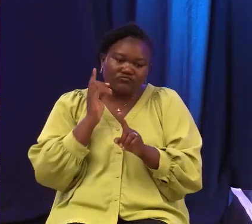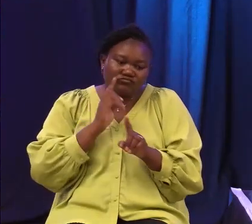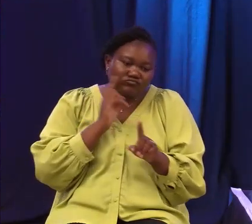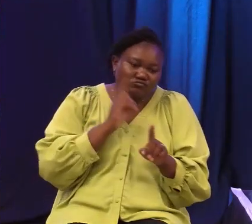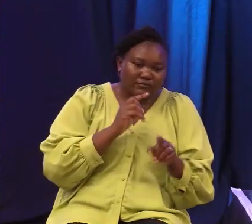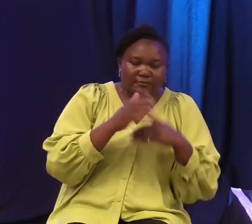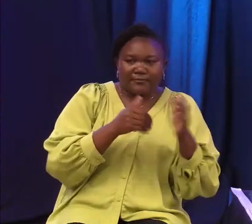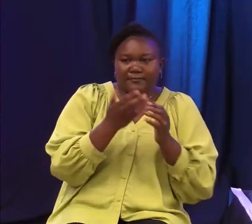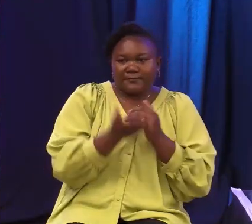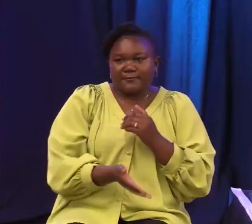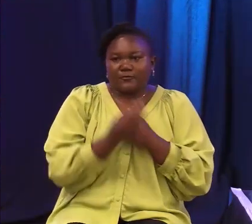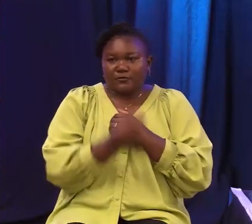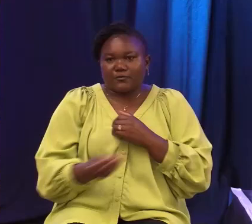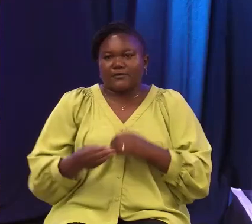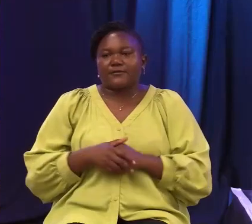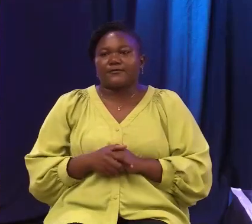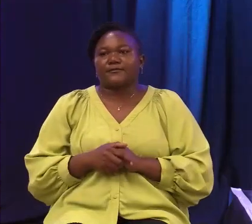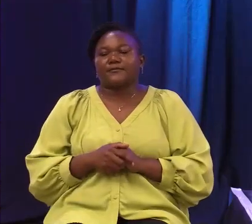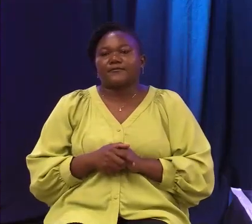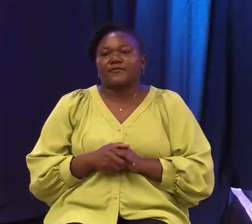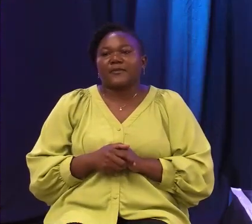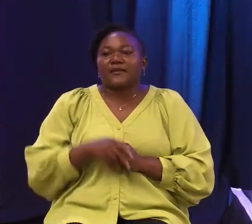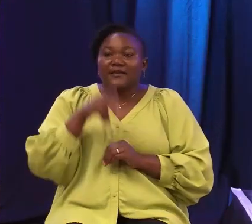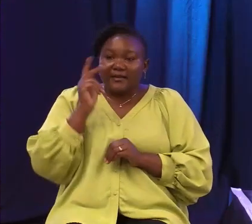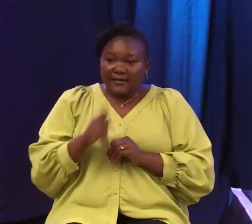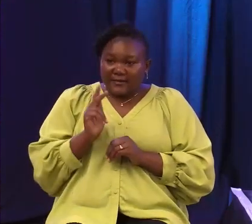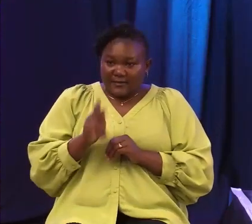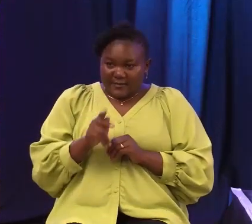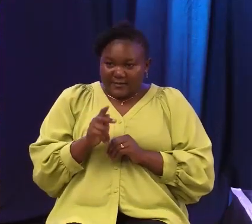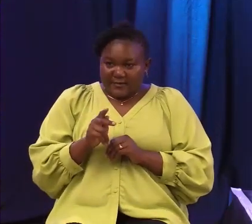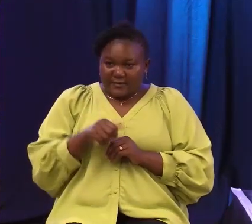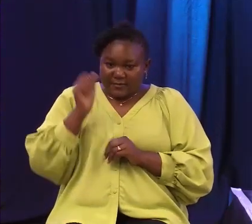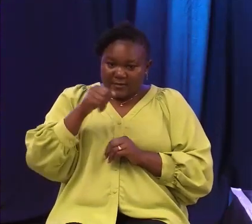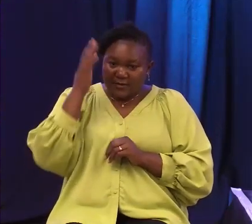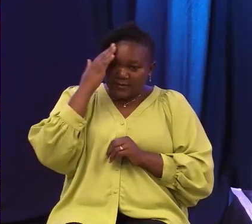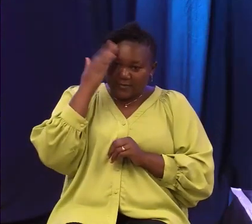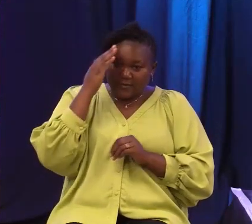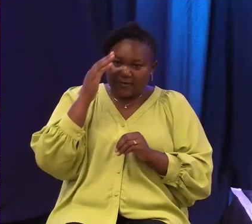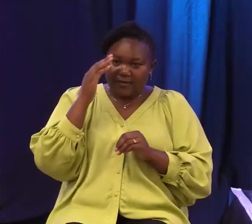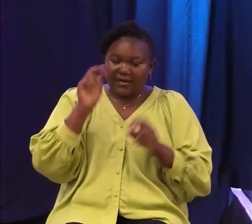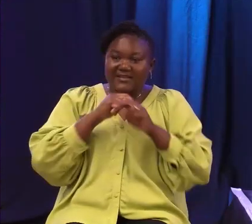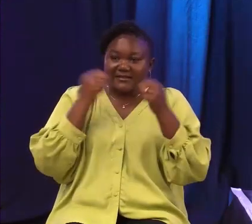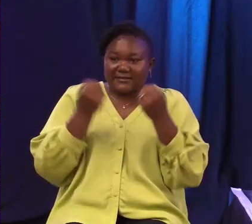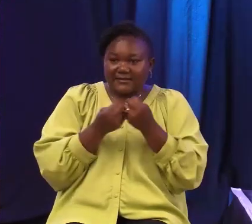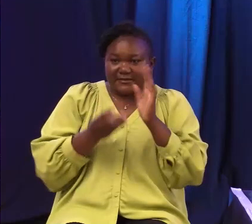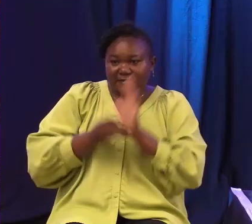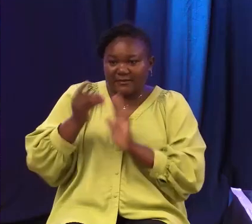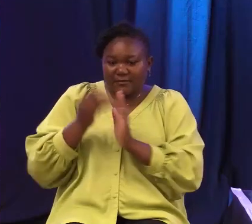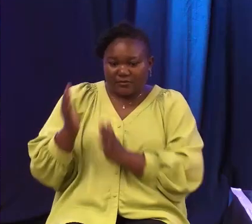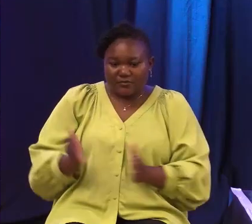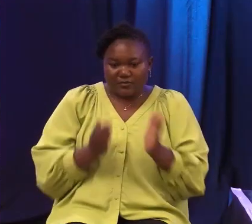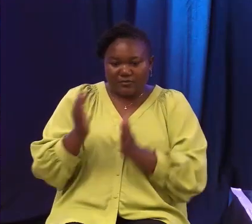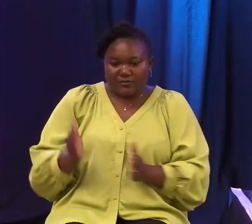and shelters for children. Further, let us also take note to the National Development Plan